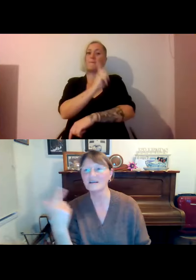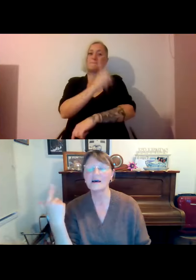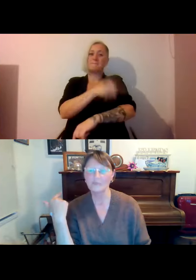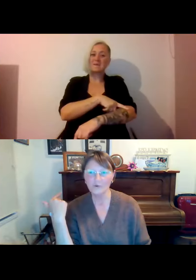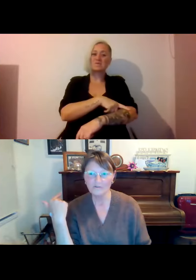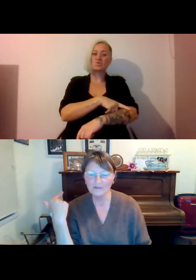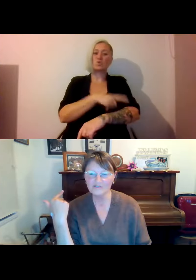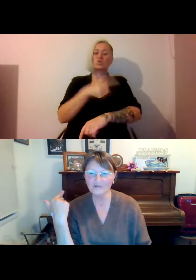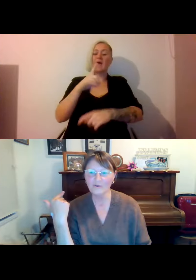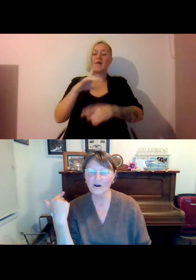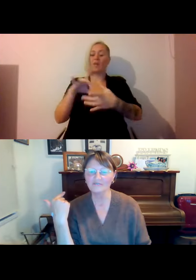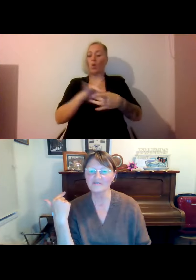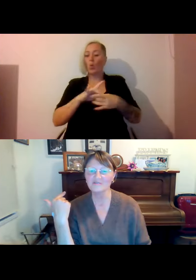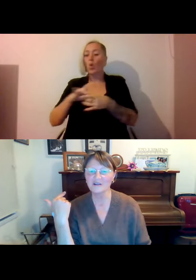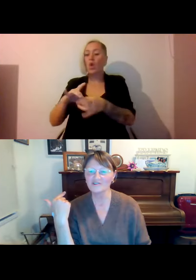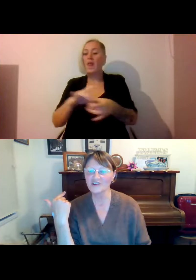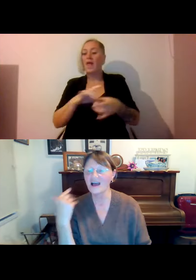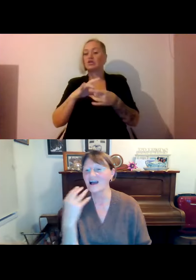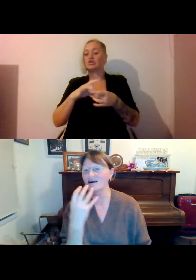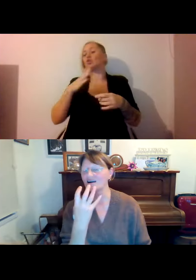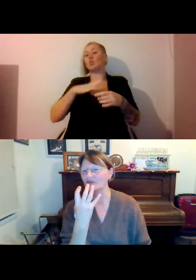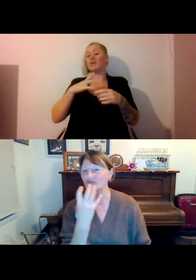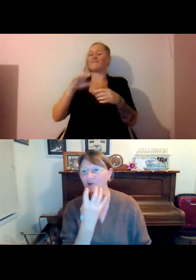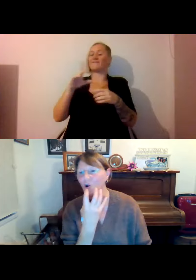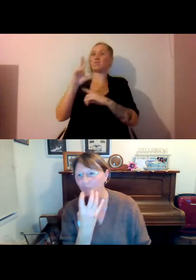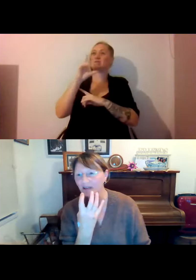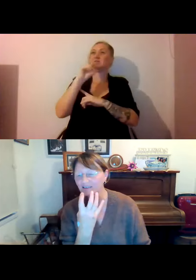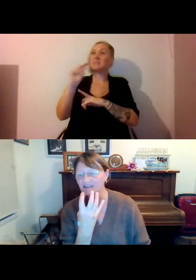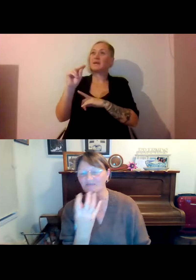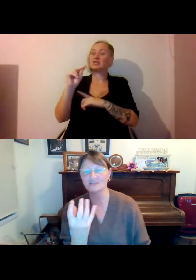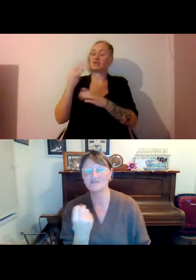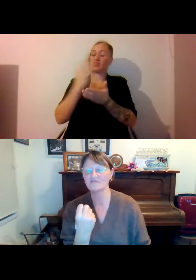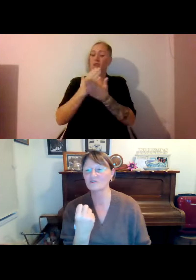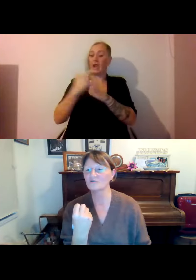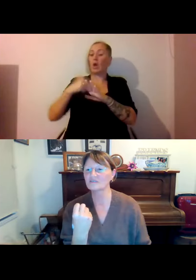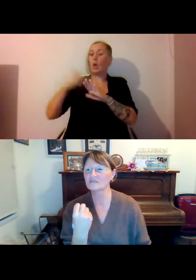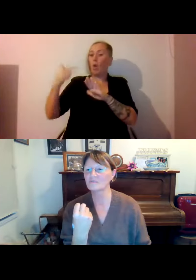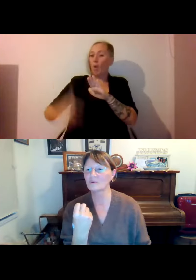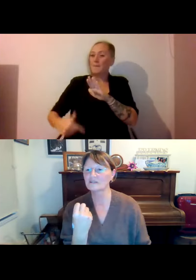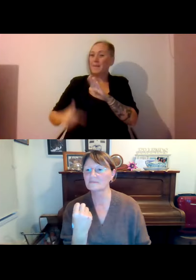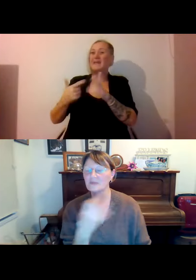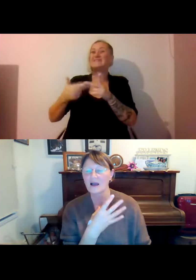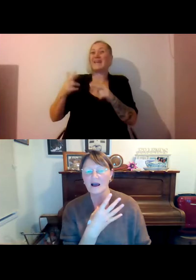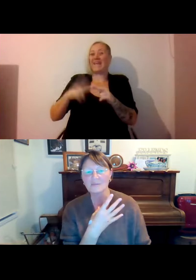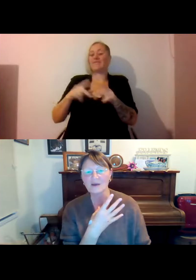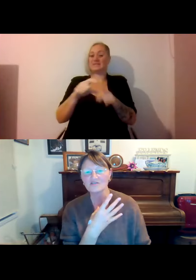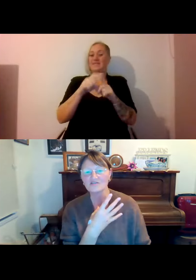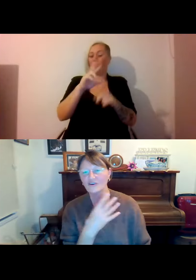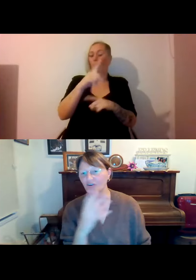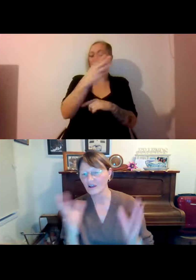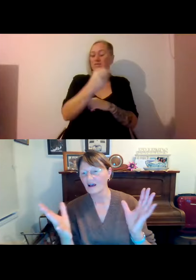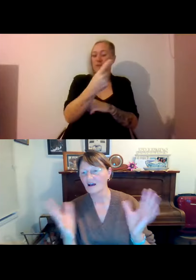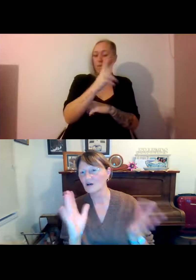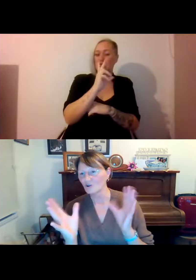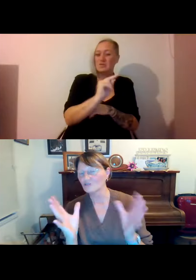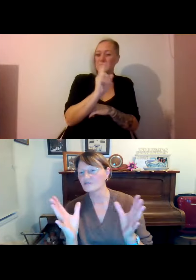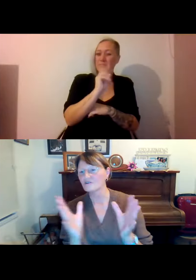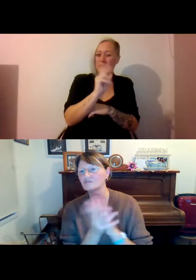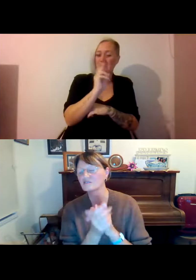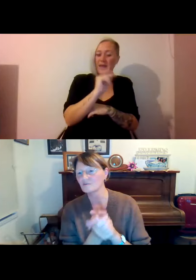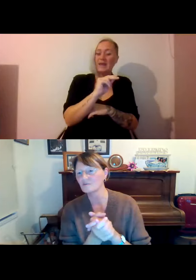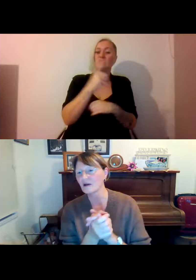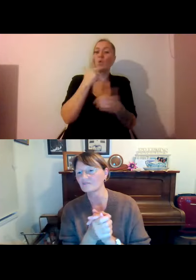coordinated movements required for speech are very complex if they're difficult for somebody. And so a lot